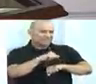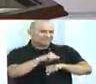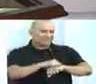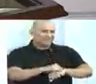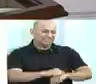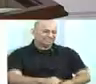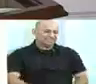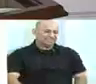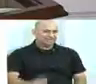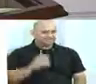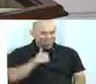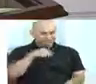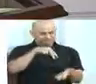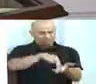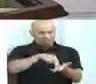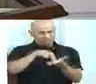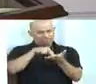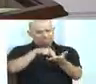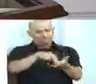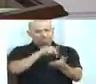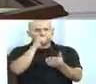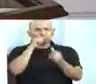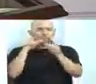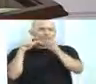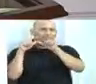rock, I stand.